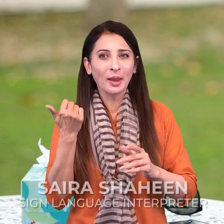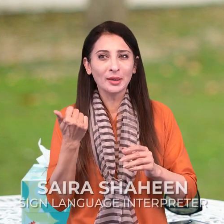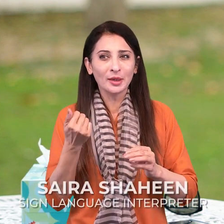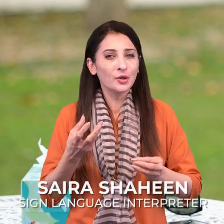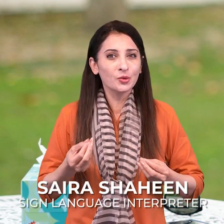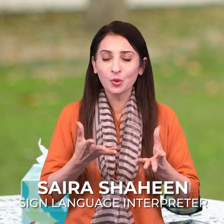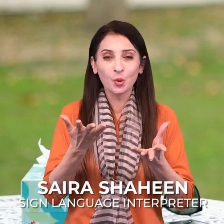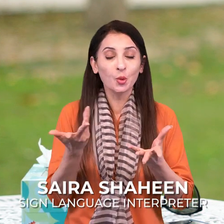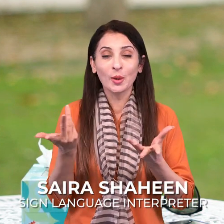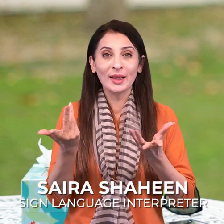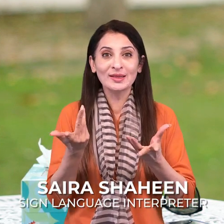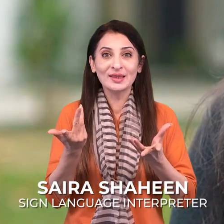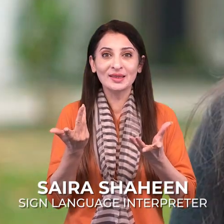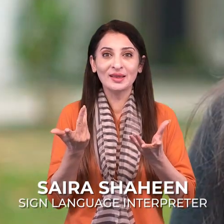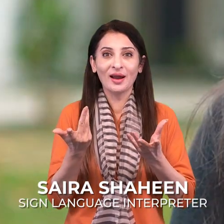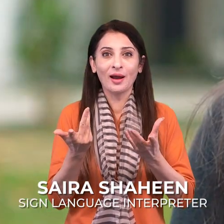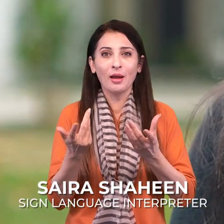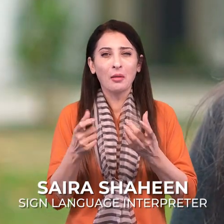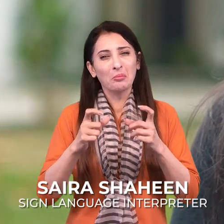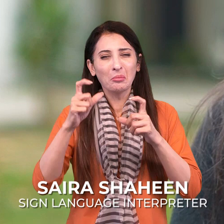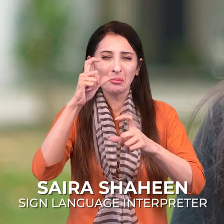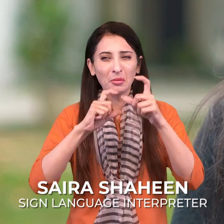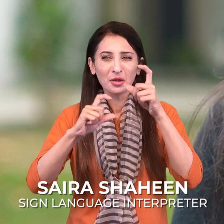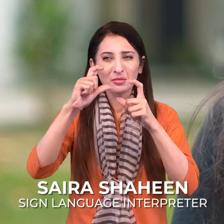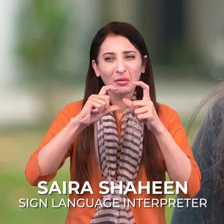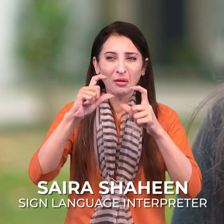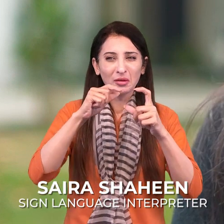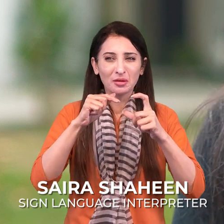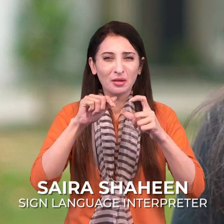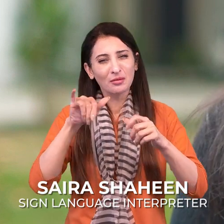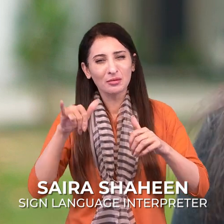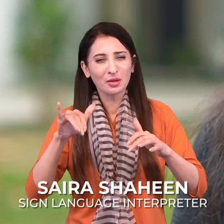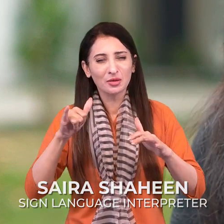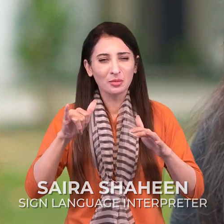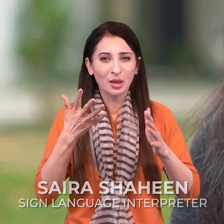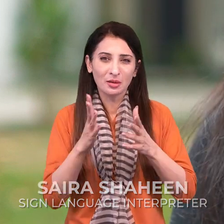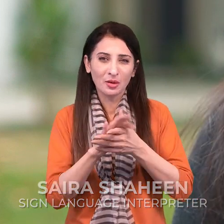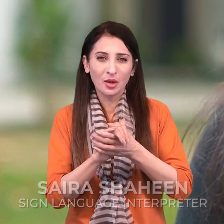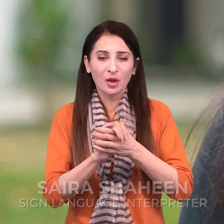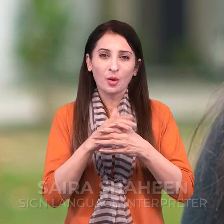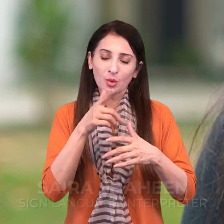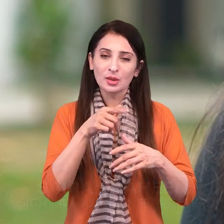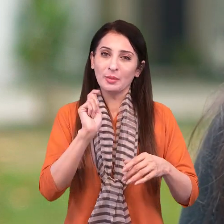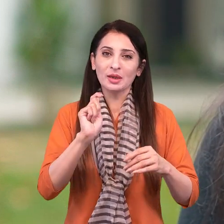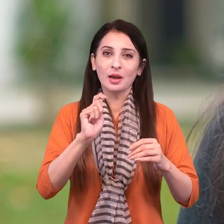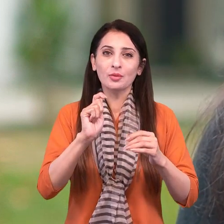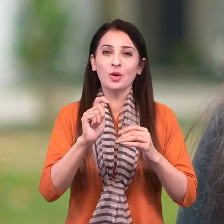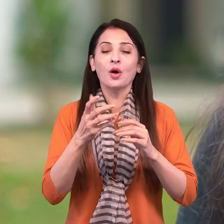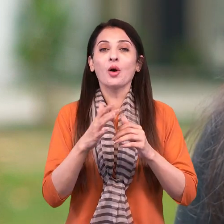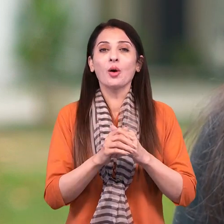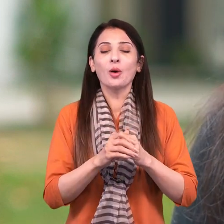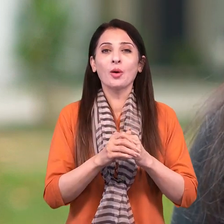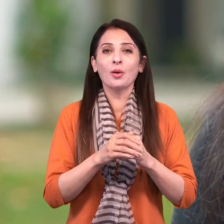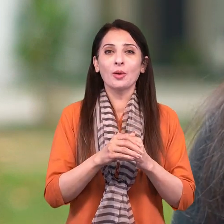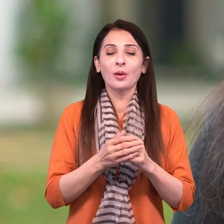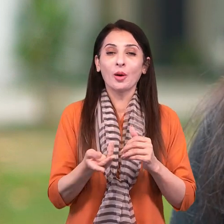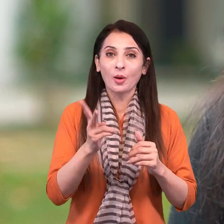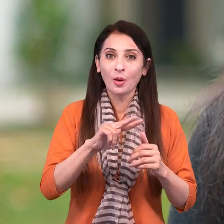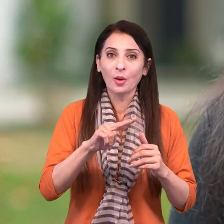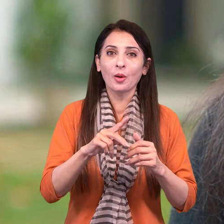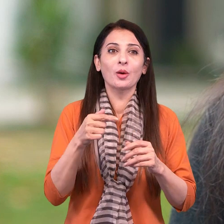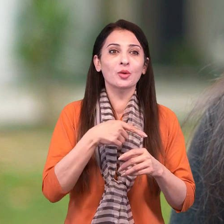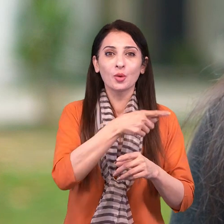I got into, I would say, sort of designing, because I was working on enterprise development, and I worked with a lot of artisans